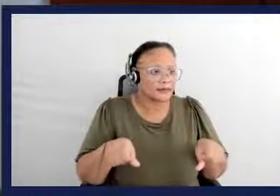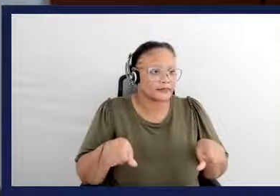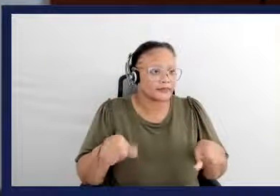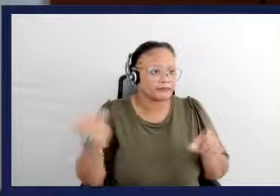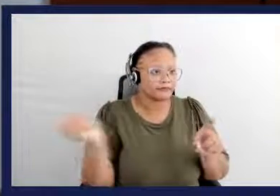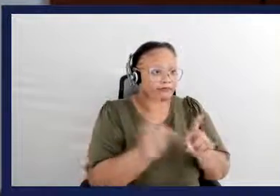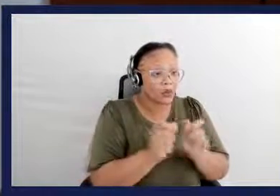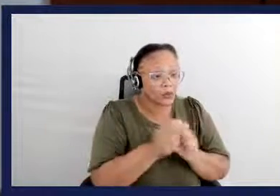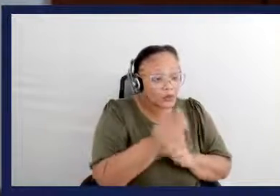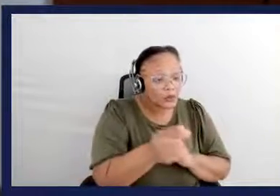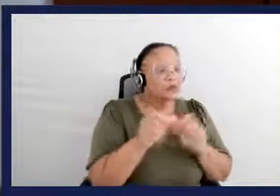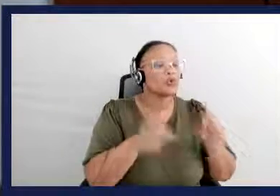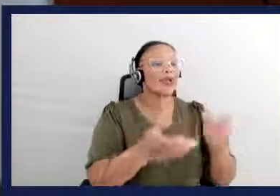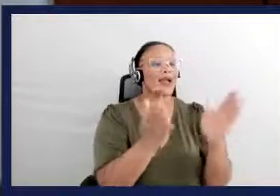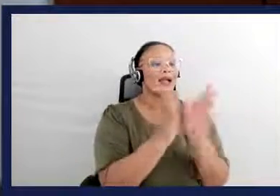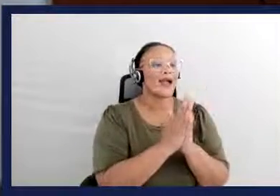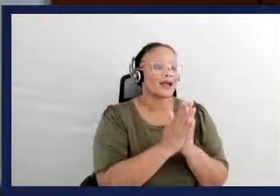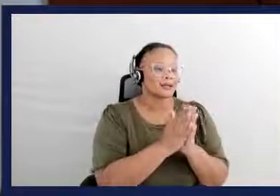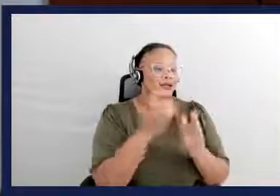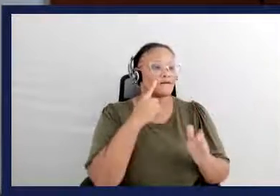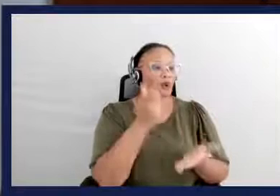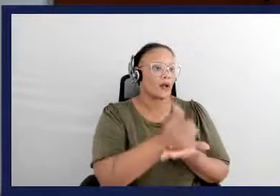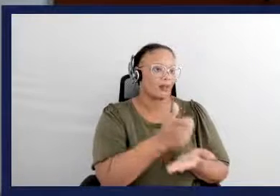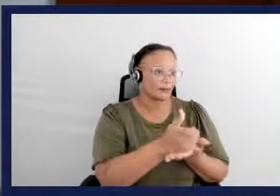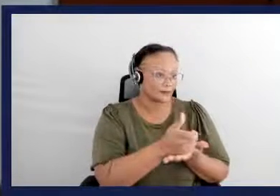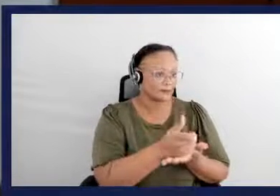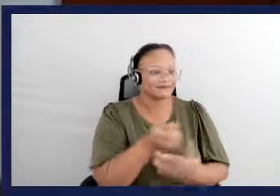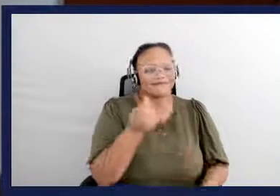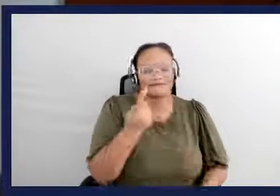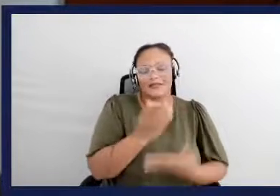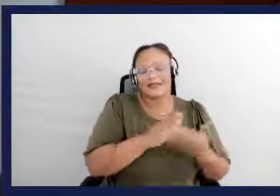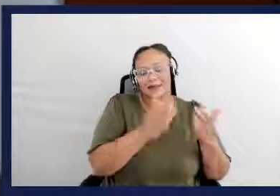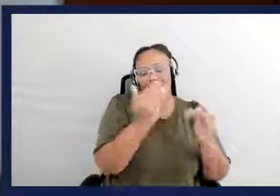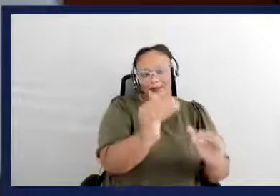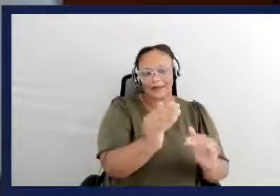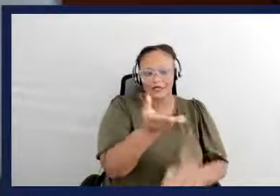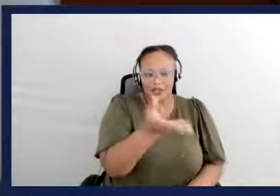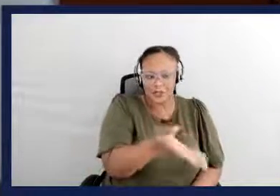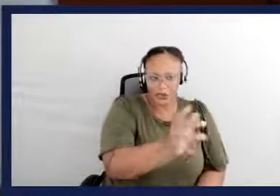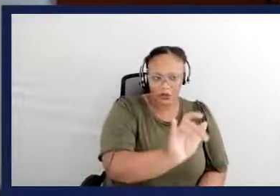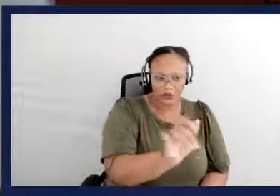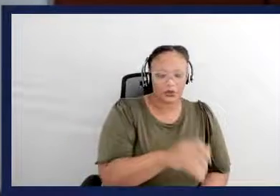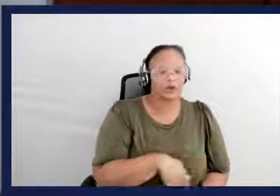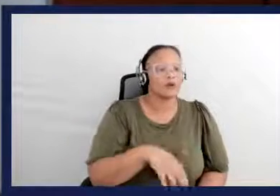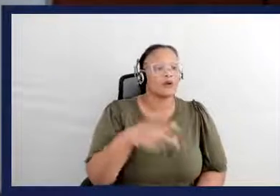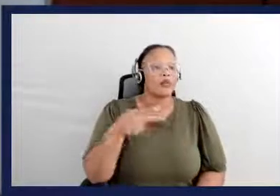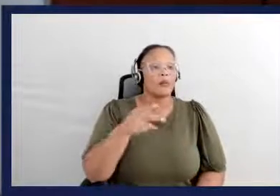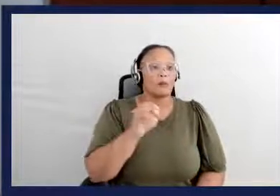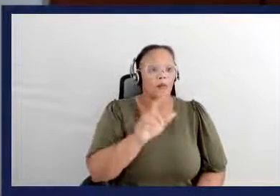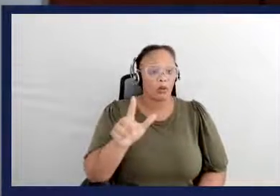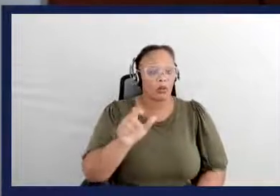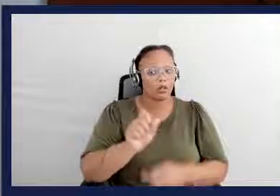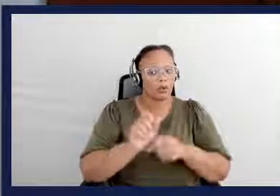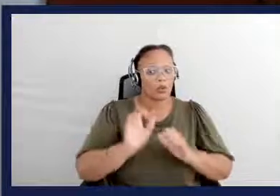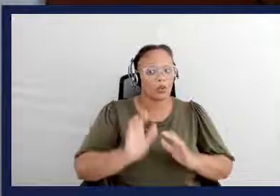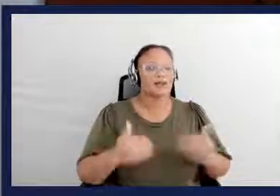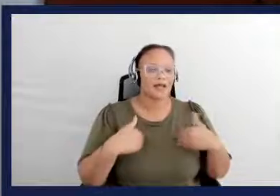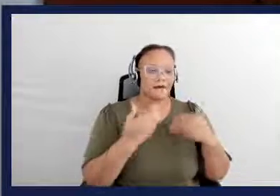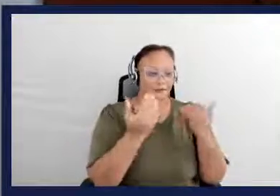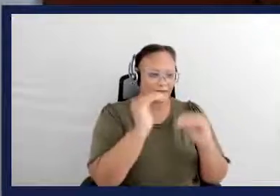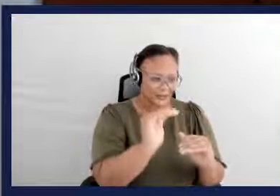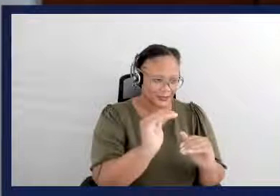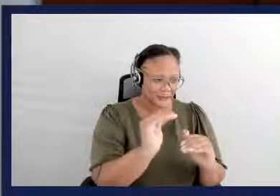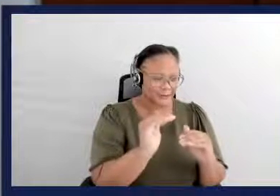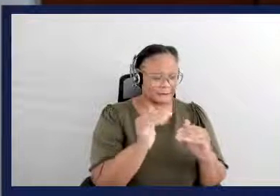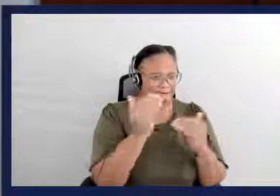poll workers. Now there also are some restrictions related to that if our poll workers are providing that assistance. And those restrictions are that it has to